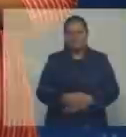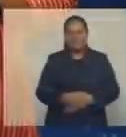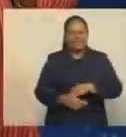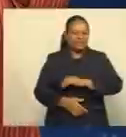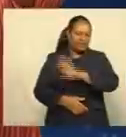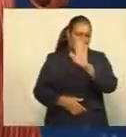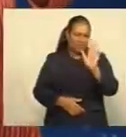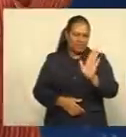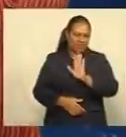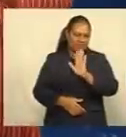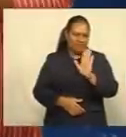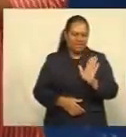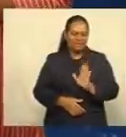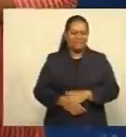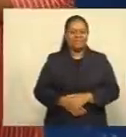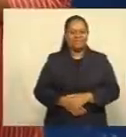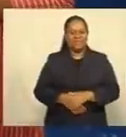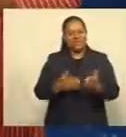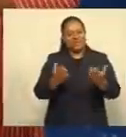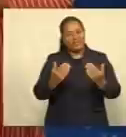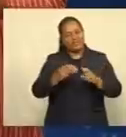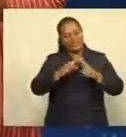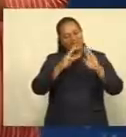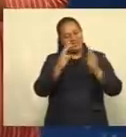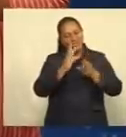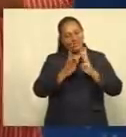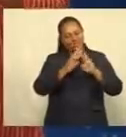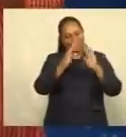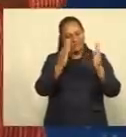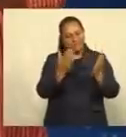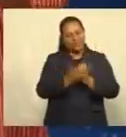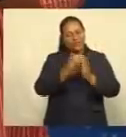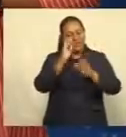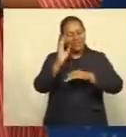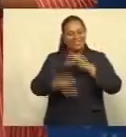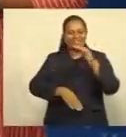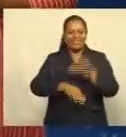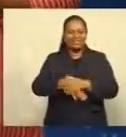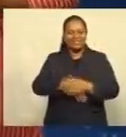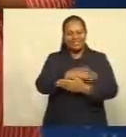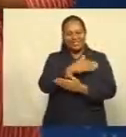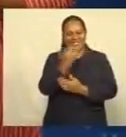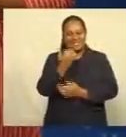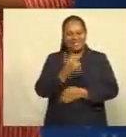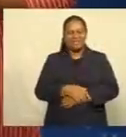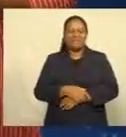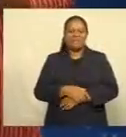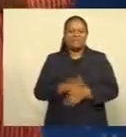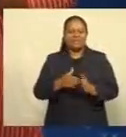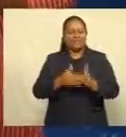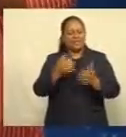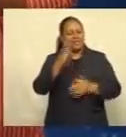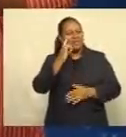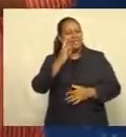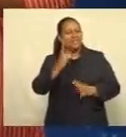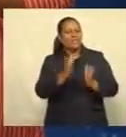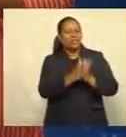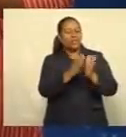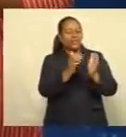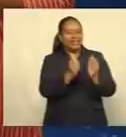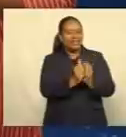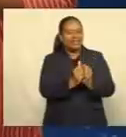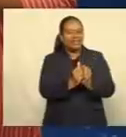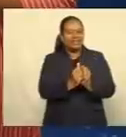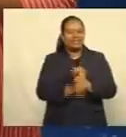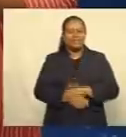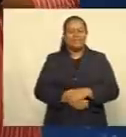Buenasia and welcome to the weather world. What a wonderful day, full on sunshine. For those looking out to the weekend, it will come in